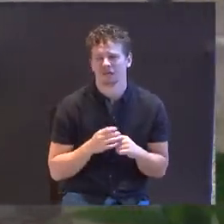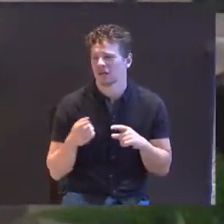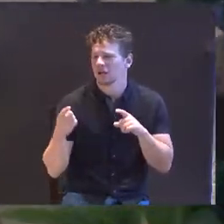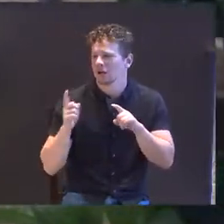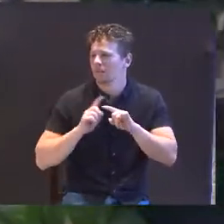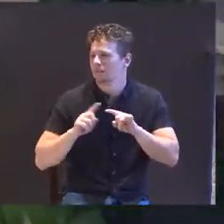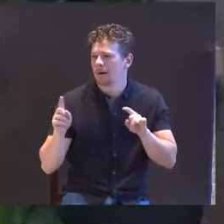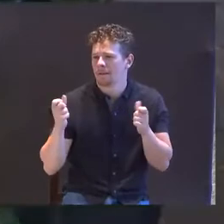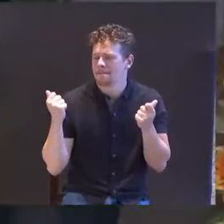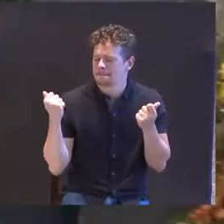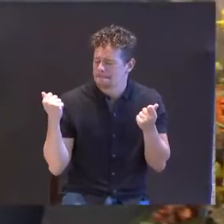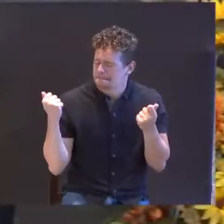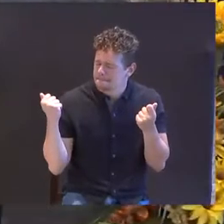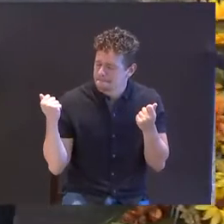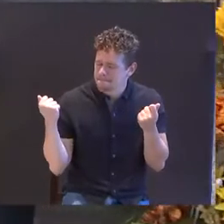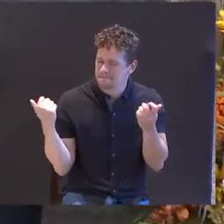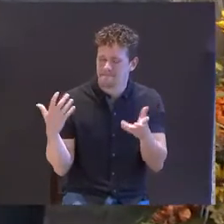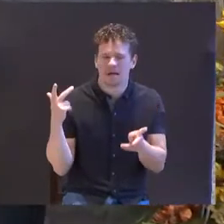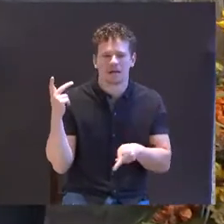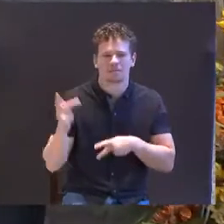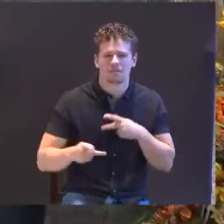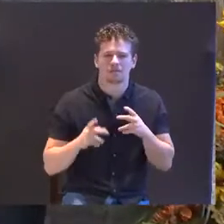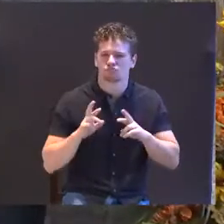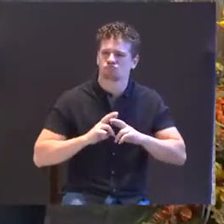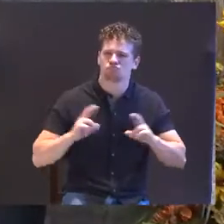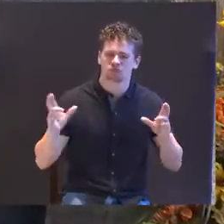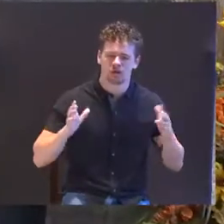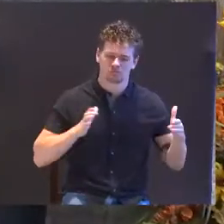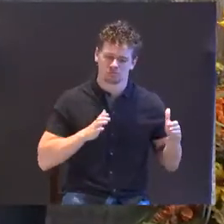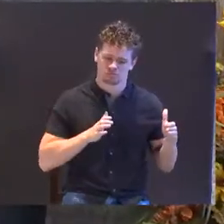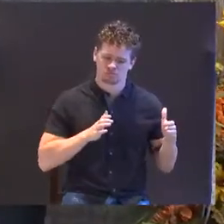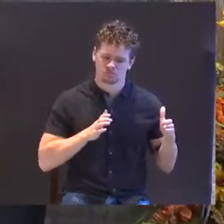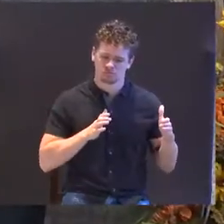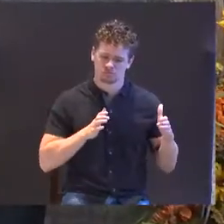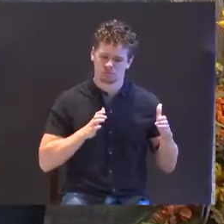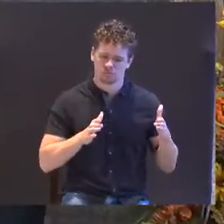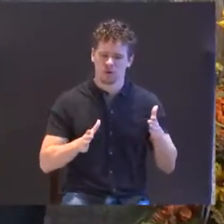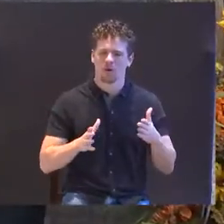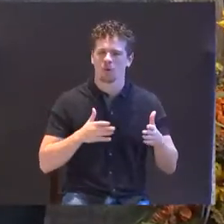of people walking or getting ready to walk